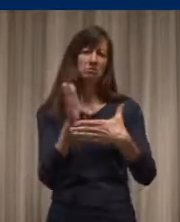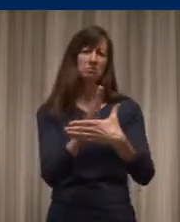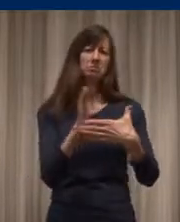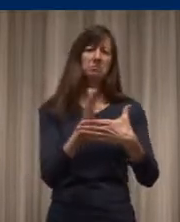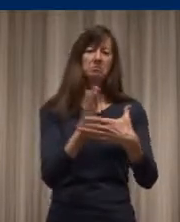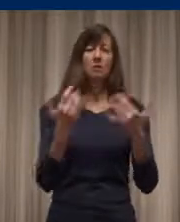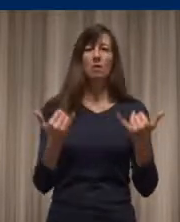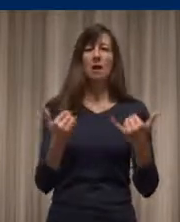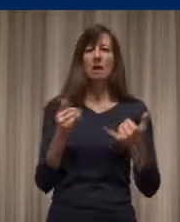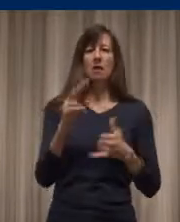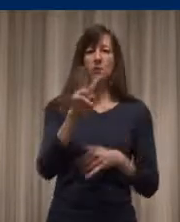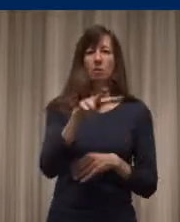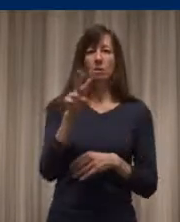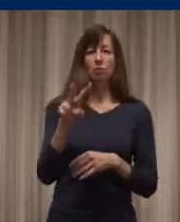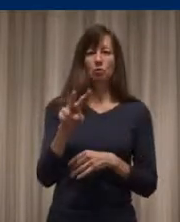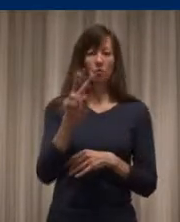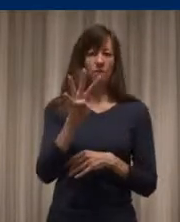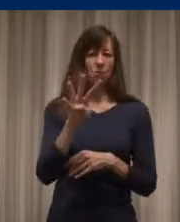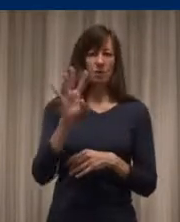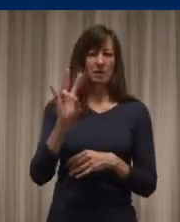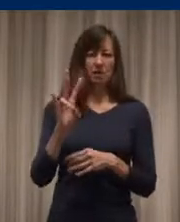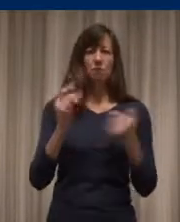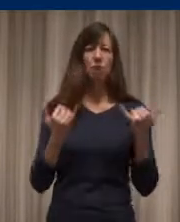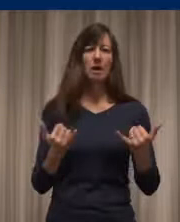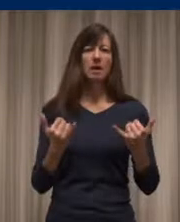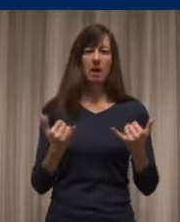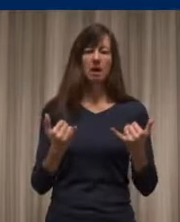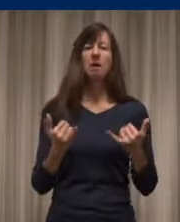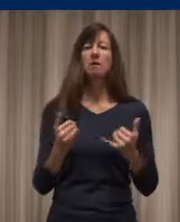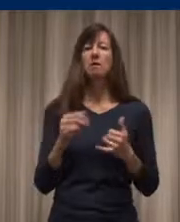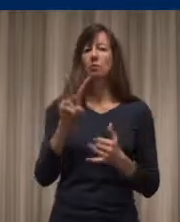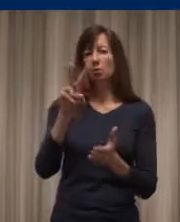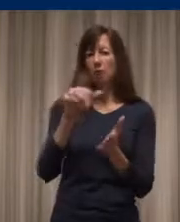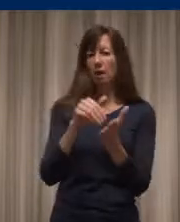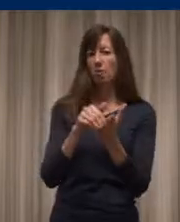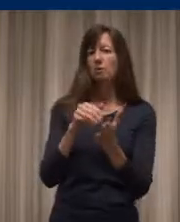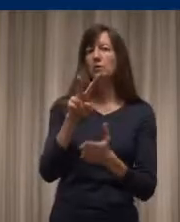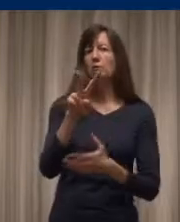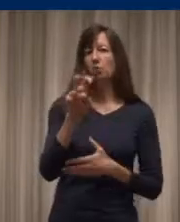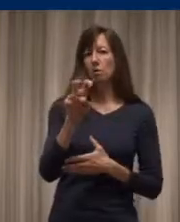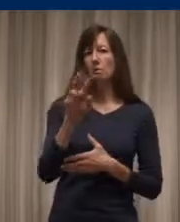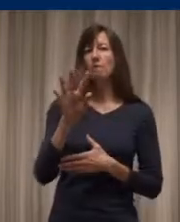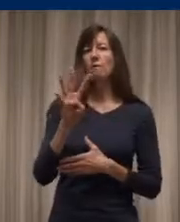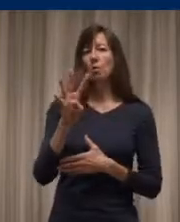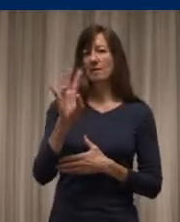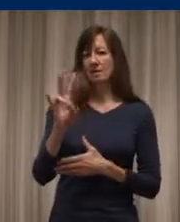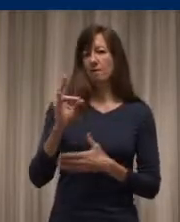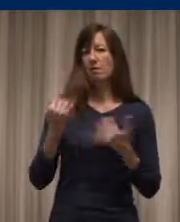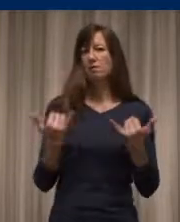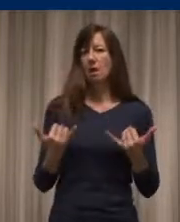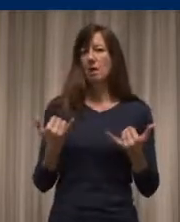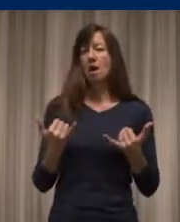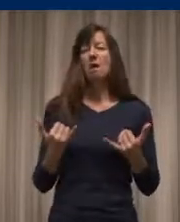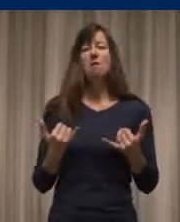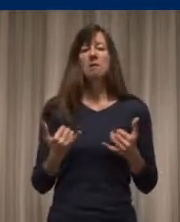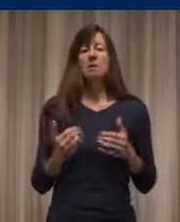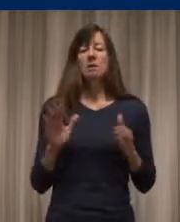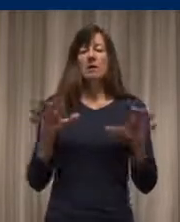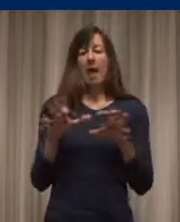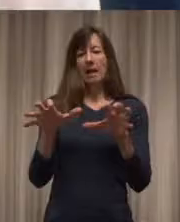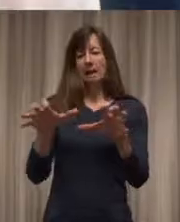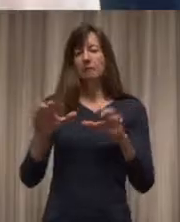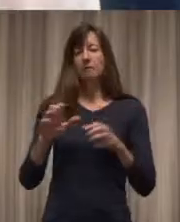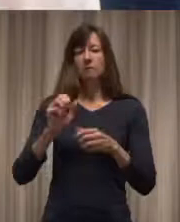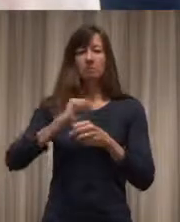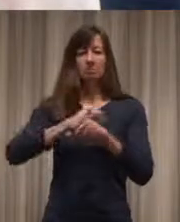at 2,247 to be exact. Again, our hope is that that represents